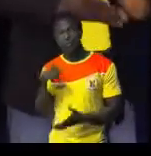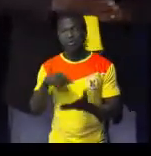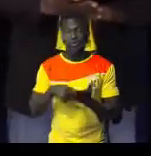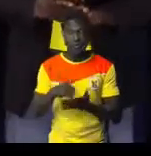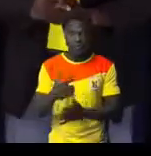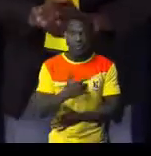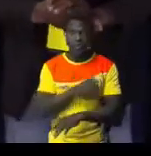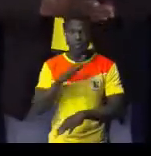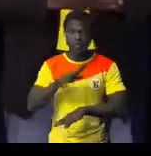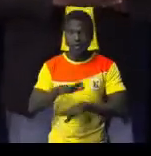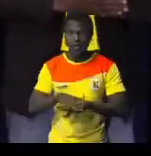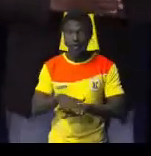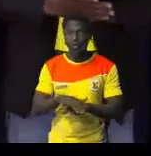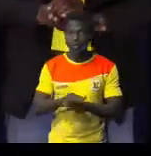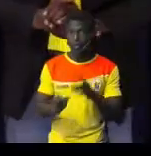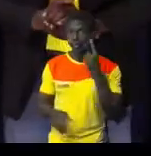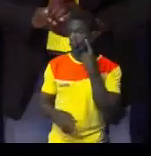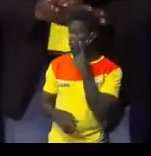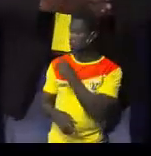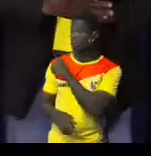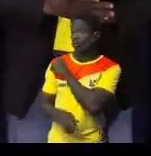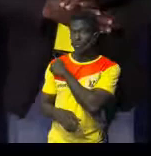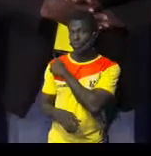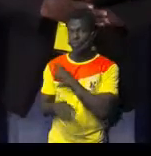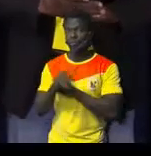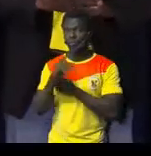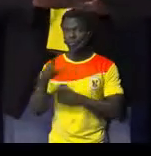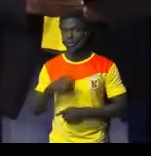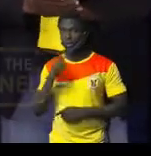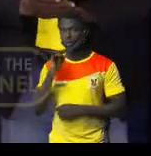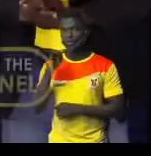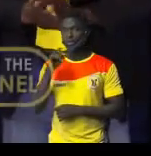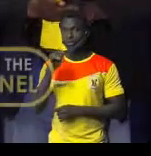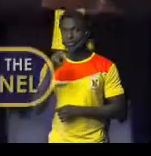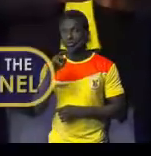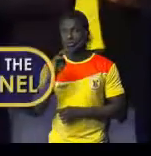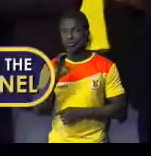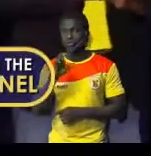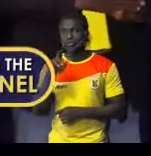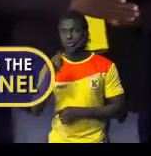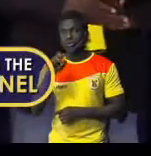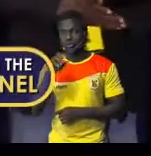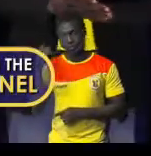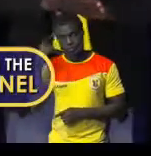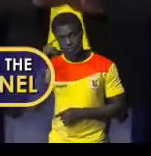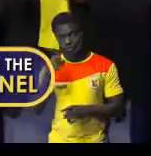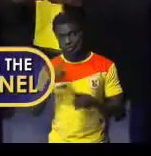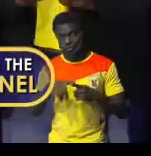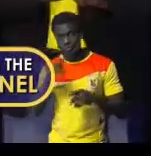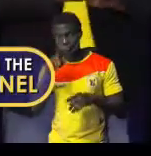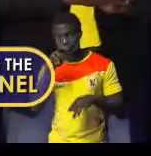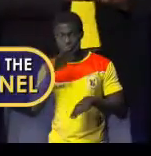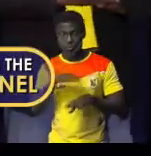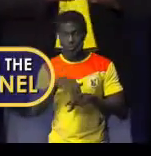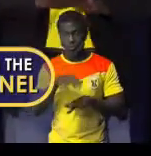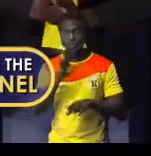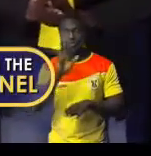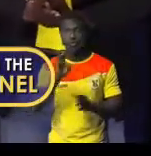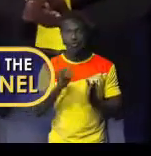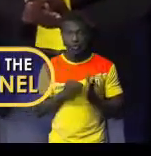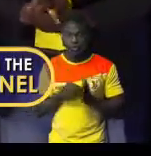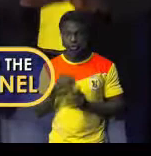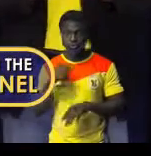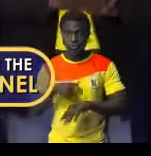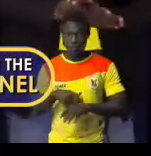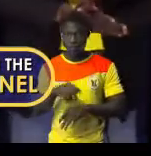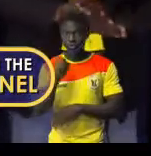ones. These lessons are on Lagos Suburb YouTube channel for you to watch at your own preferred time or in case you missed any of the